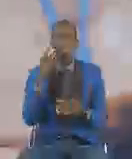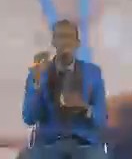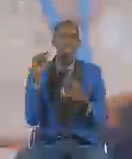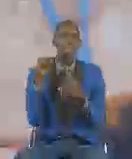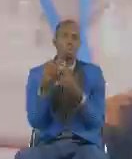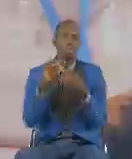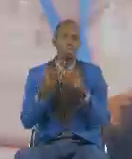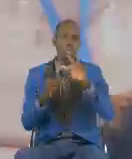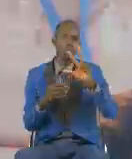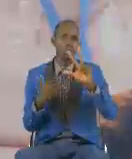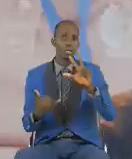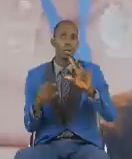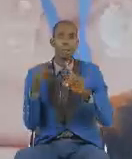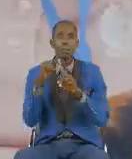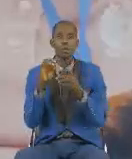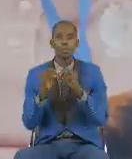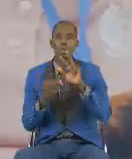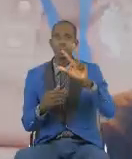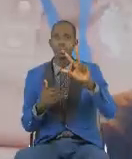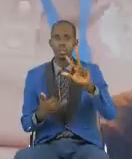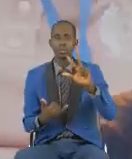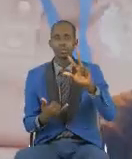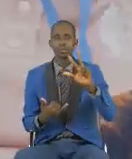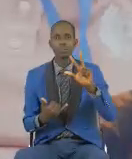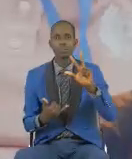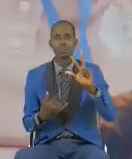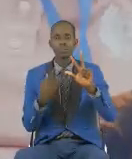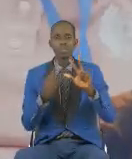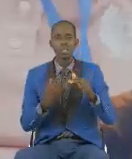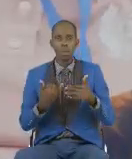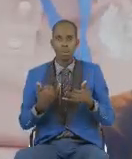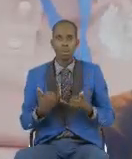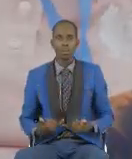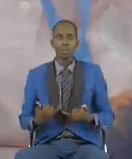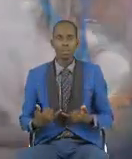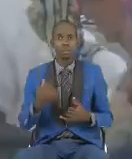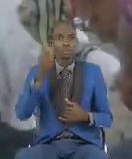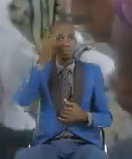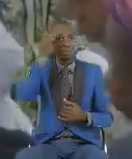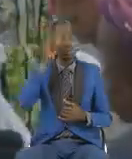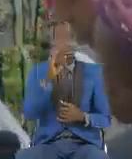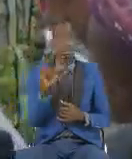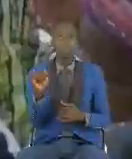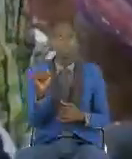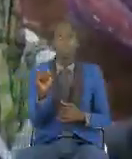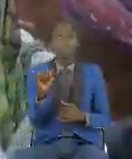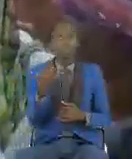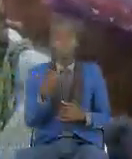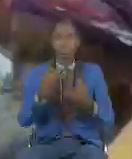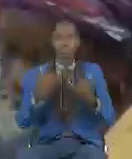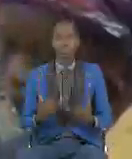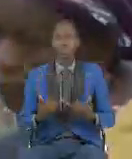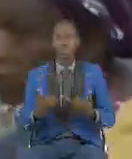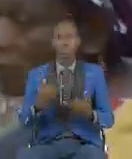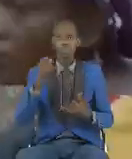now. Point number three, we're looking at the present perception. The present perception